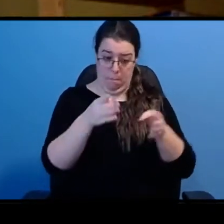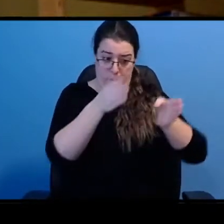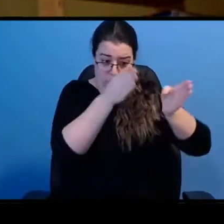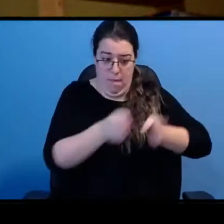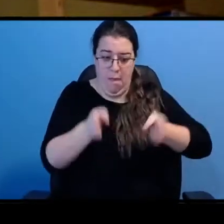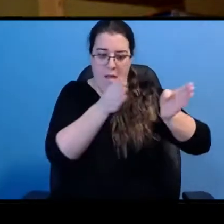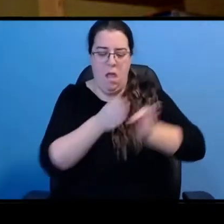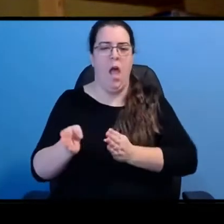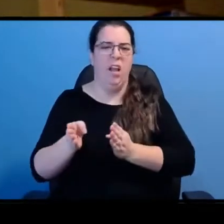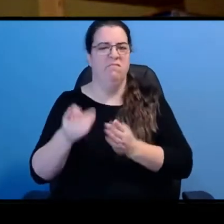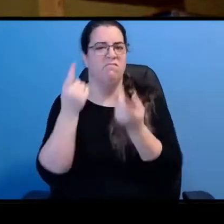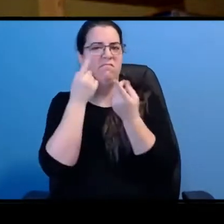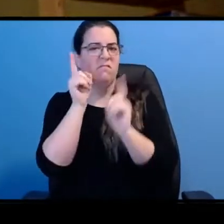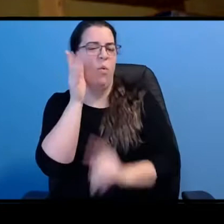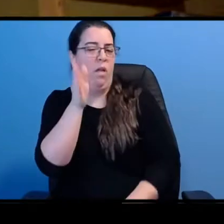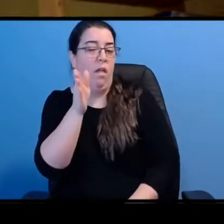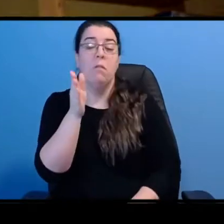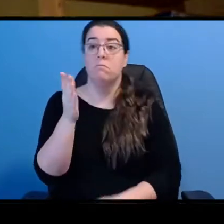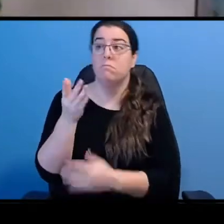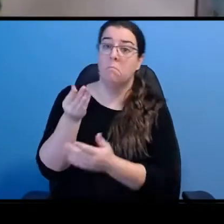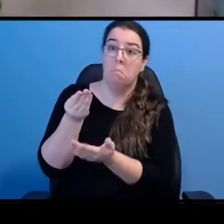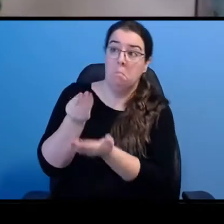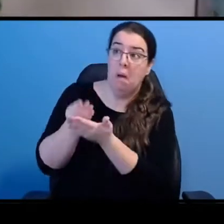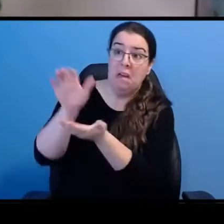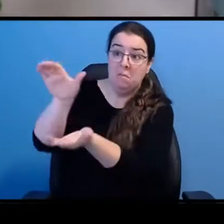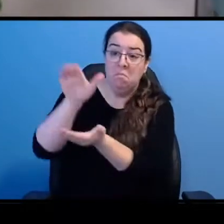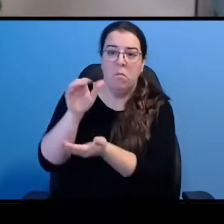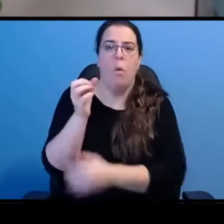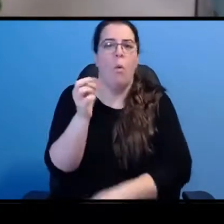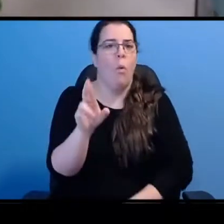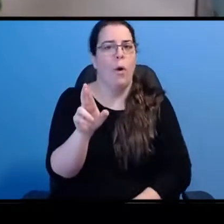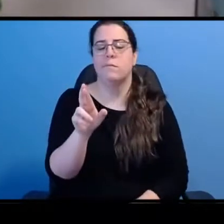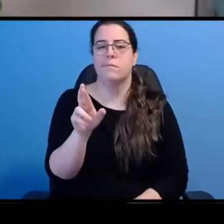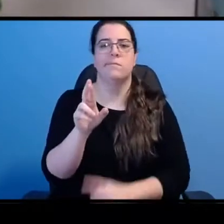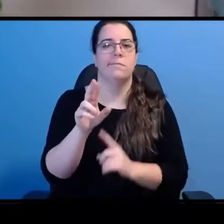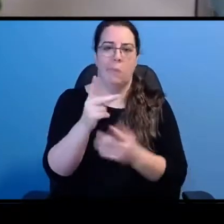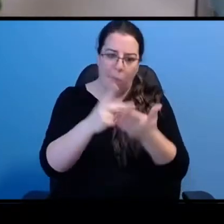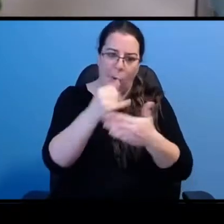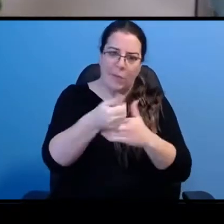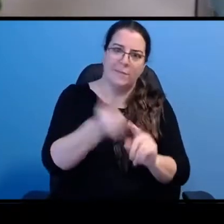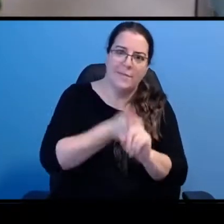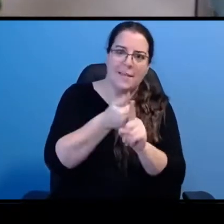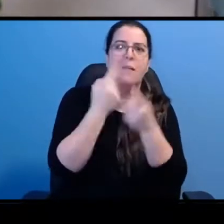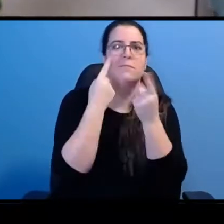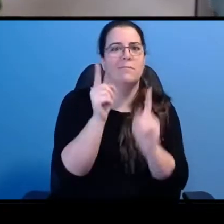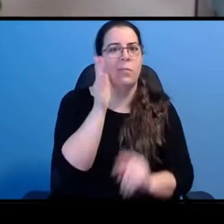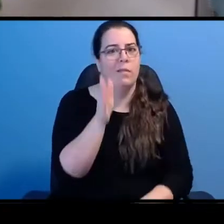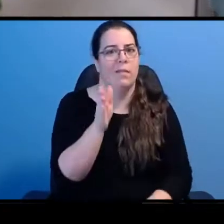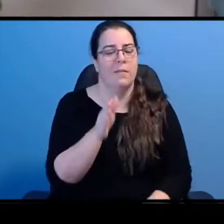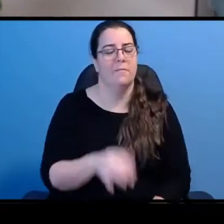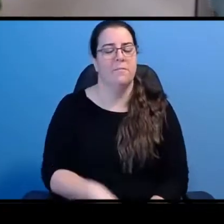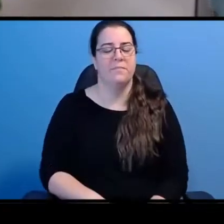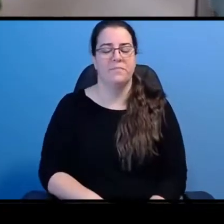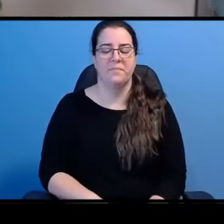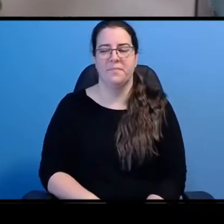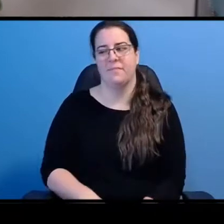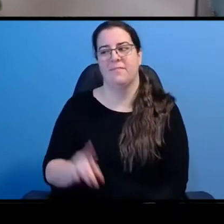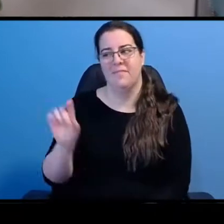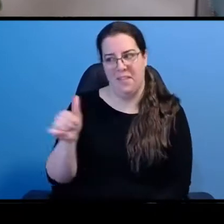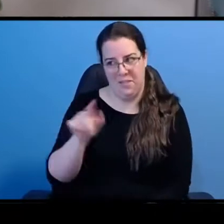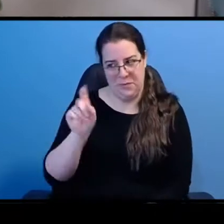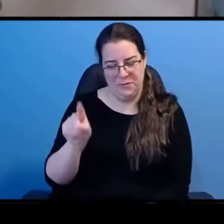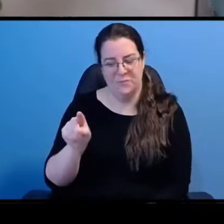Exactly. So the next question is, and this one's a big one, what makes grant writing